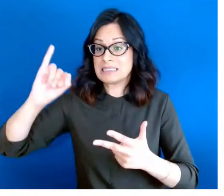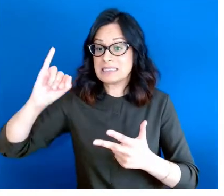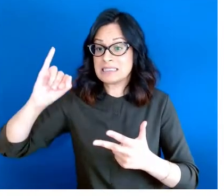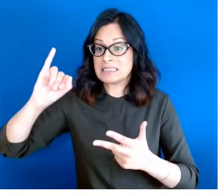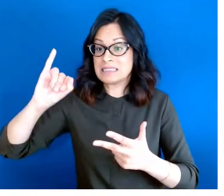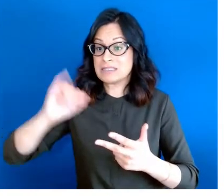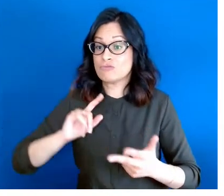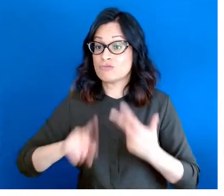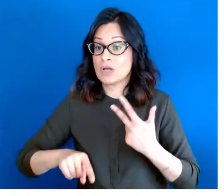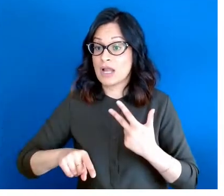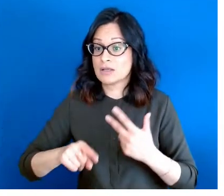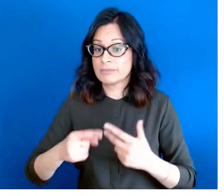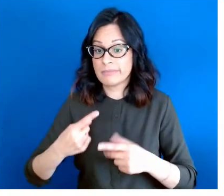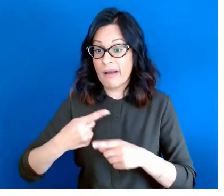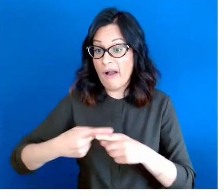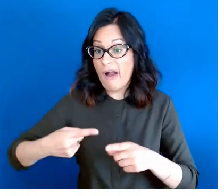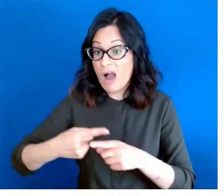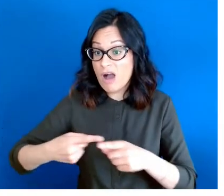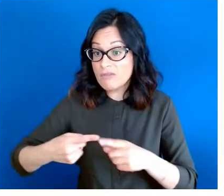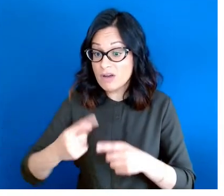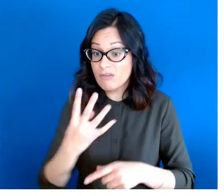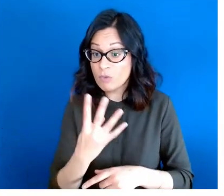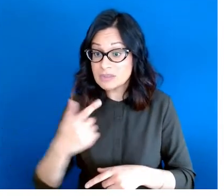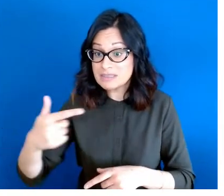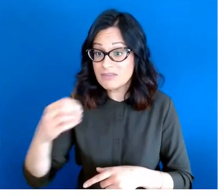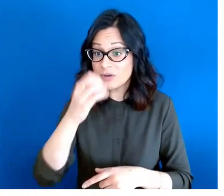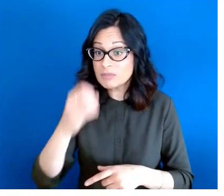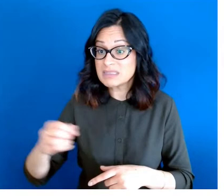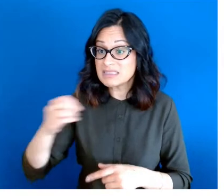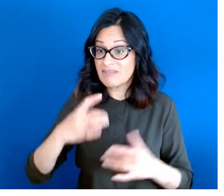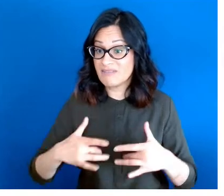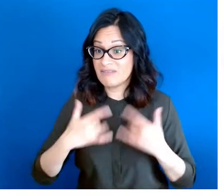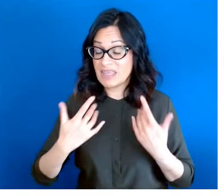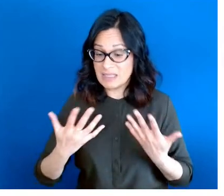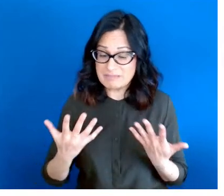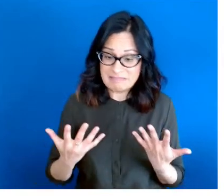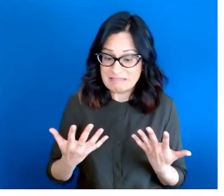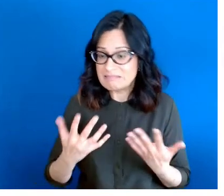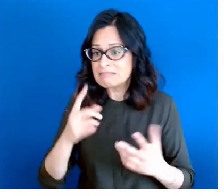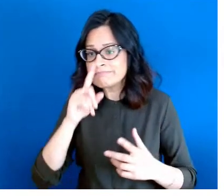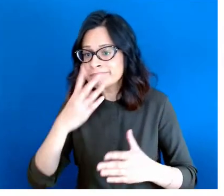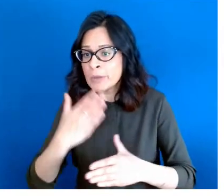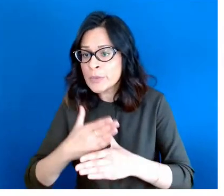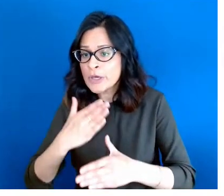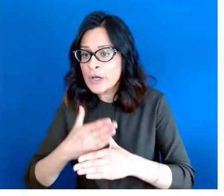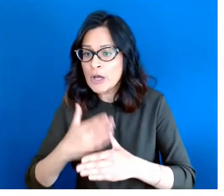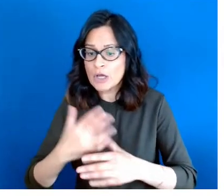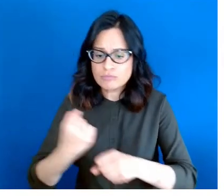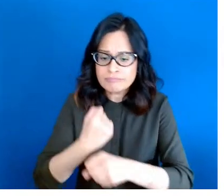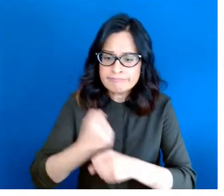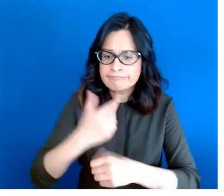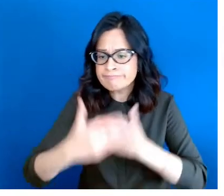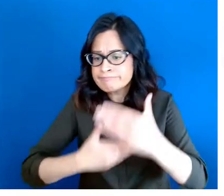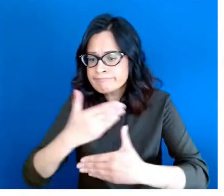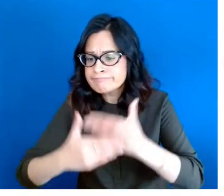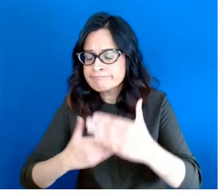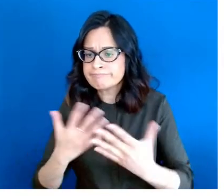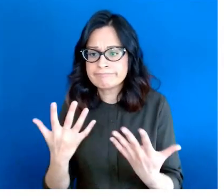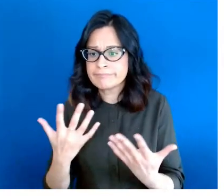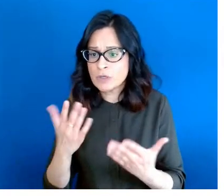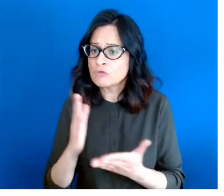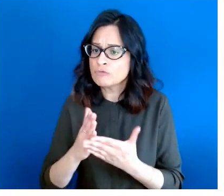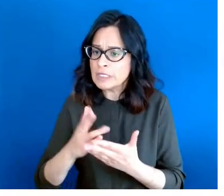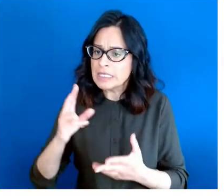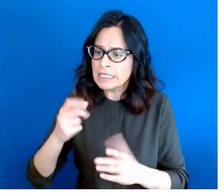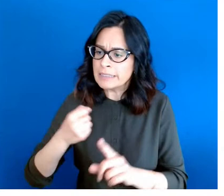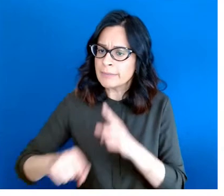half, 47% of people who felt that their ability to work and be productive was reduced by more